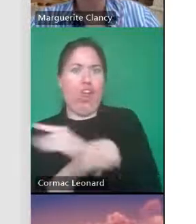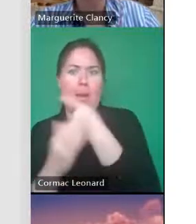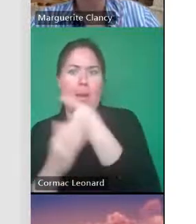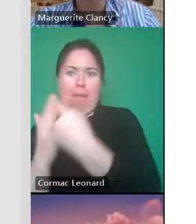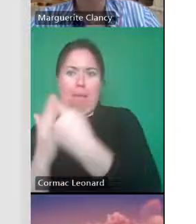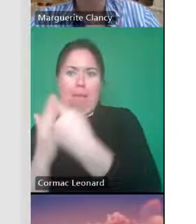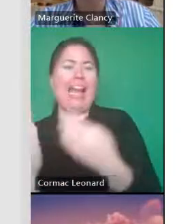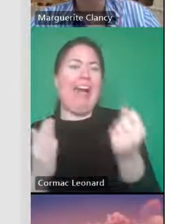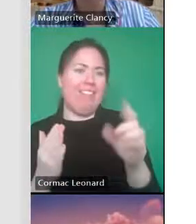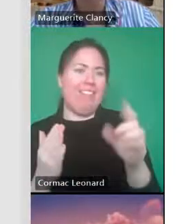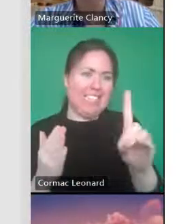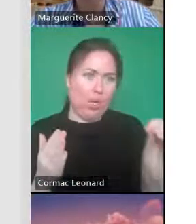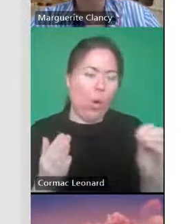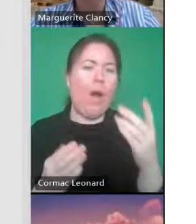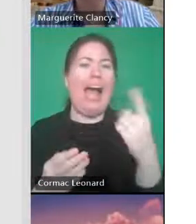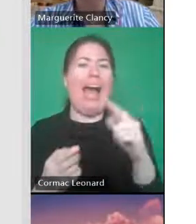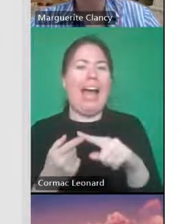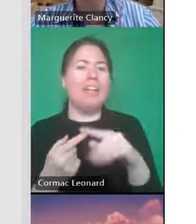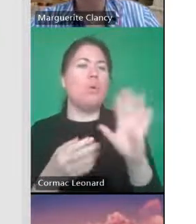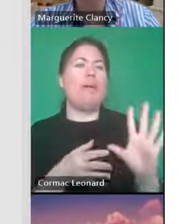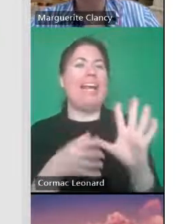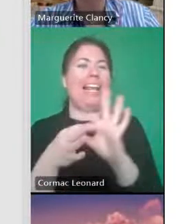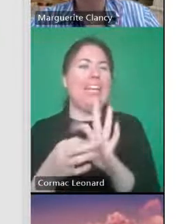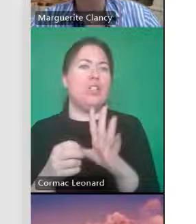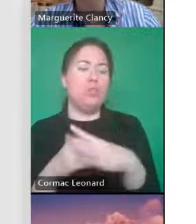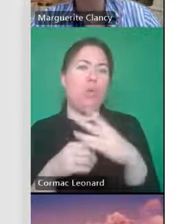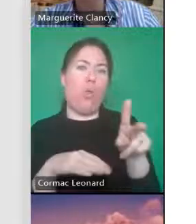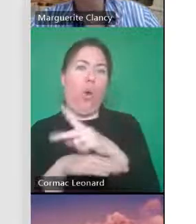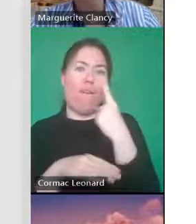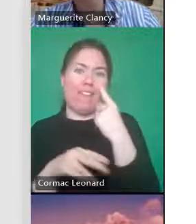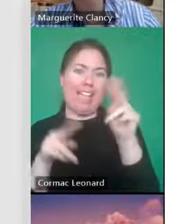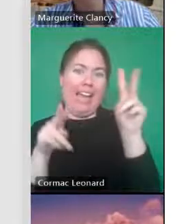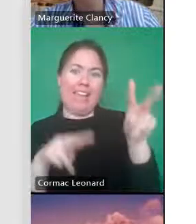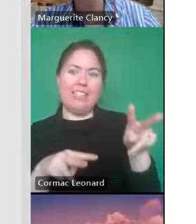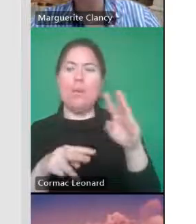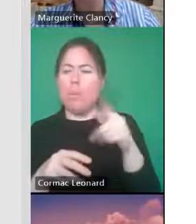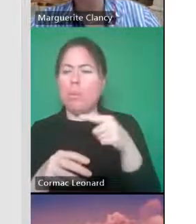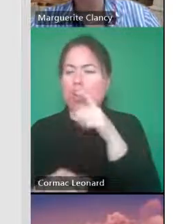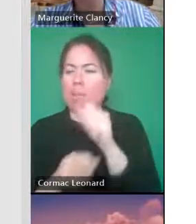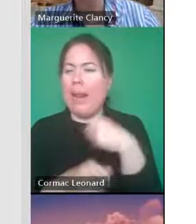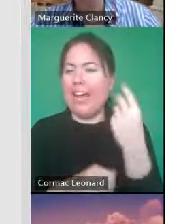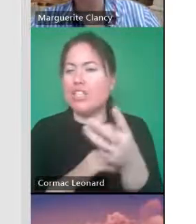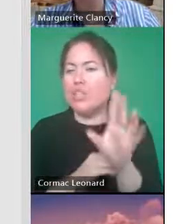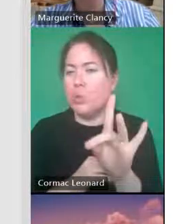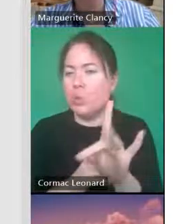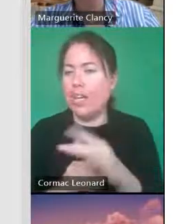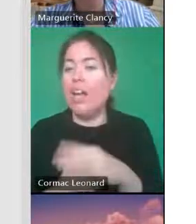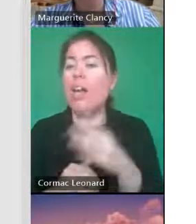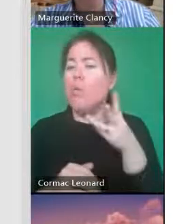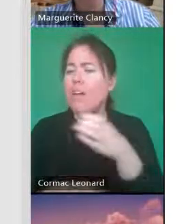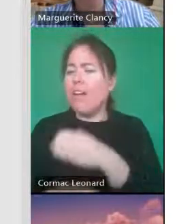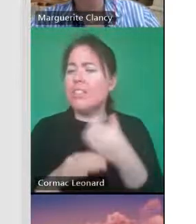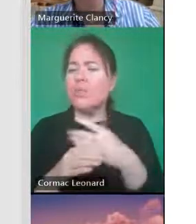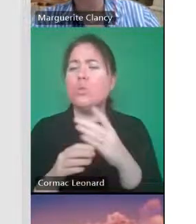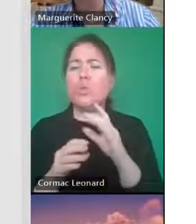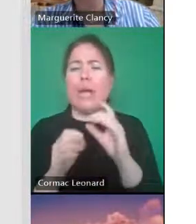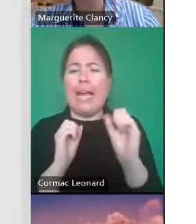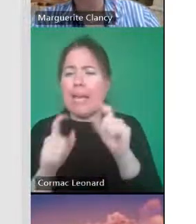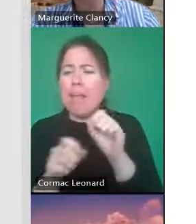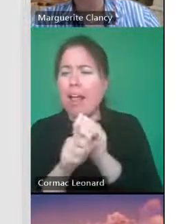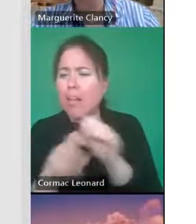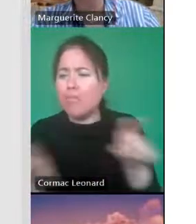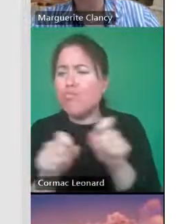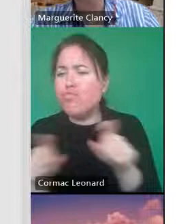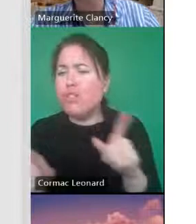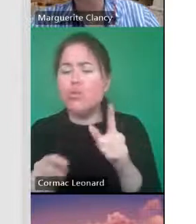the oversight, which we'll be covering next Tuesday. We'll continue to do broadcast emails to try and give as